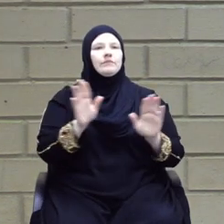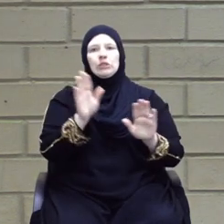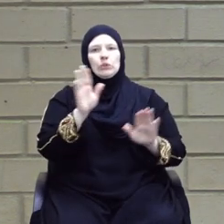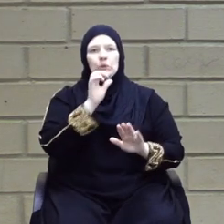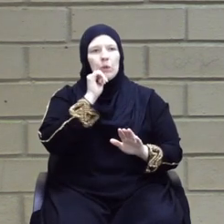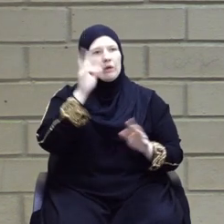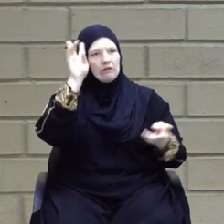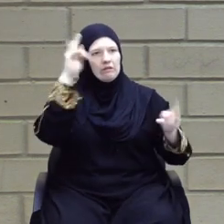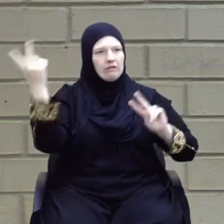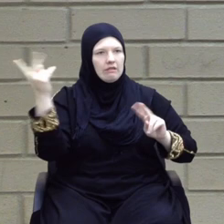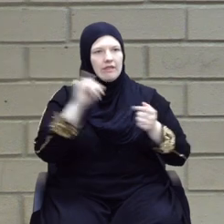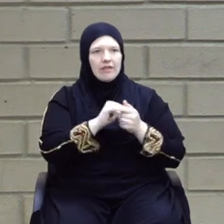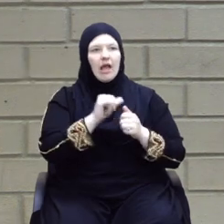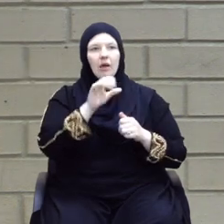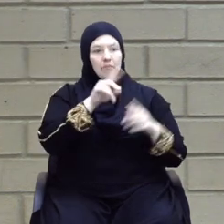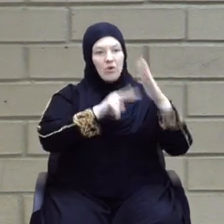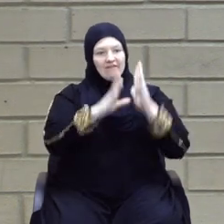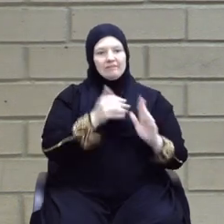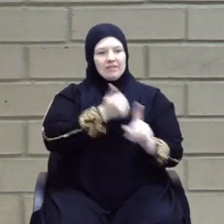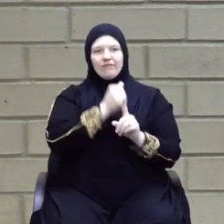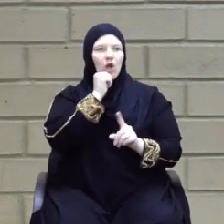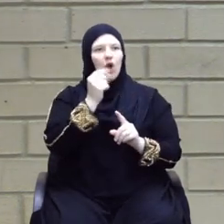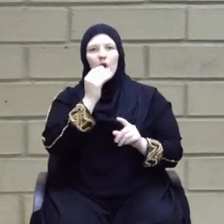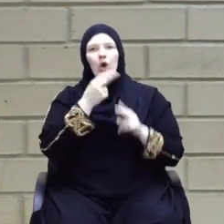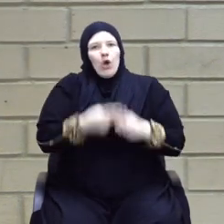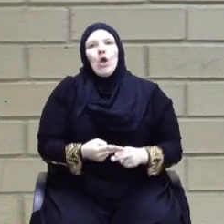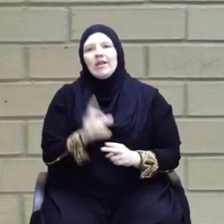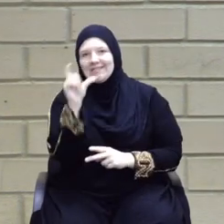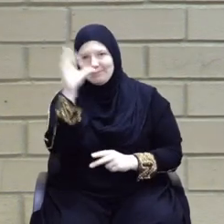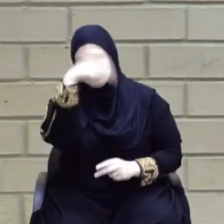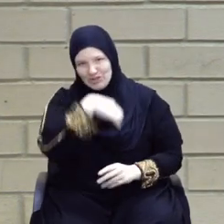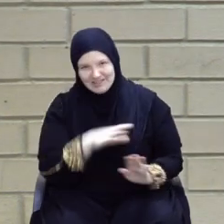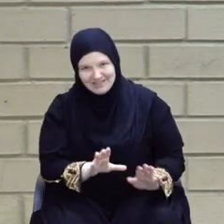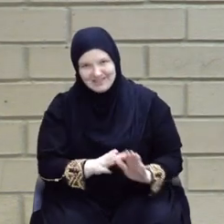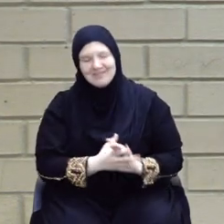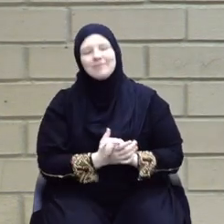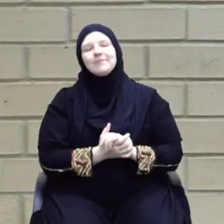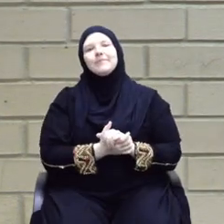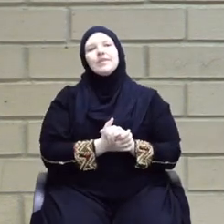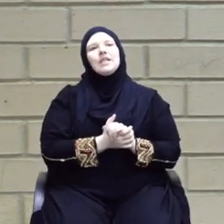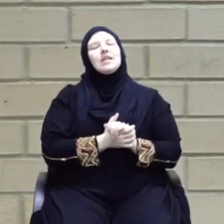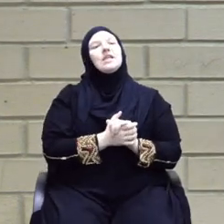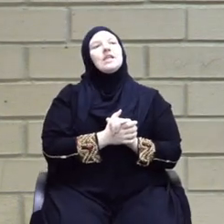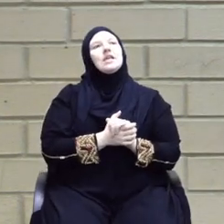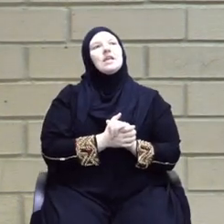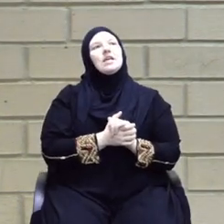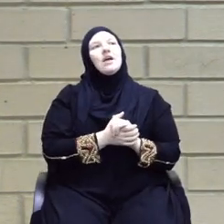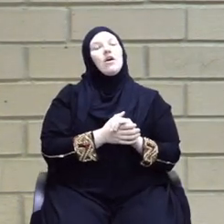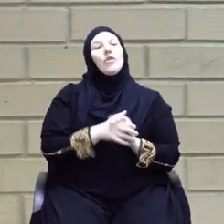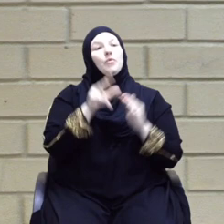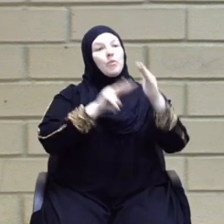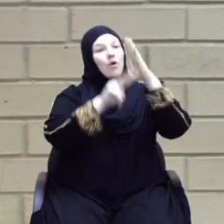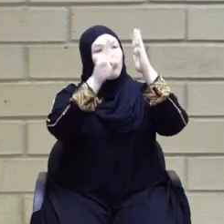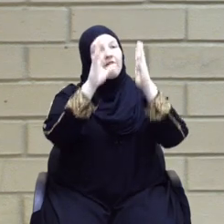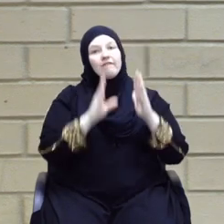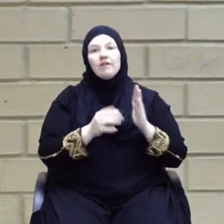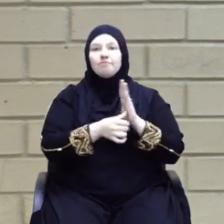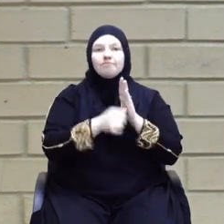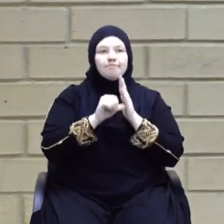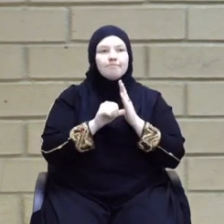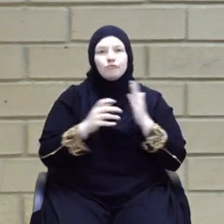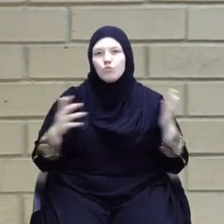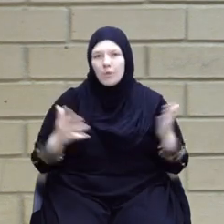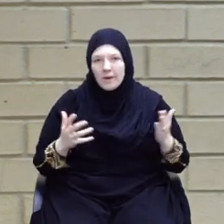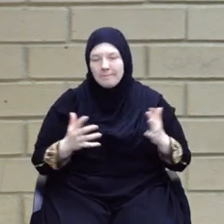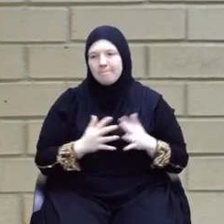truth. What is the Prophet sallallahu alayhi wa sallam is denoting here is